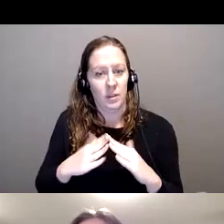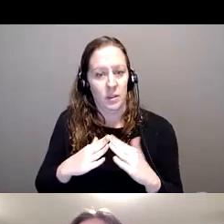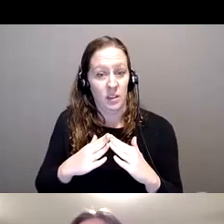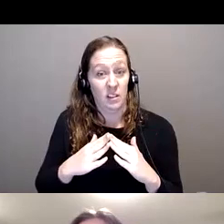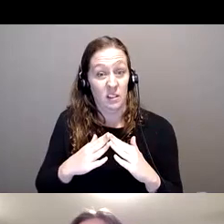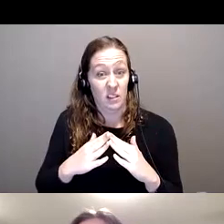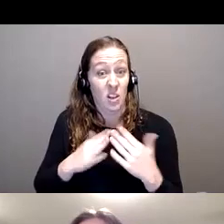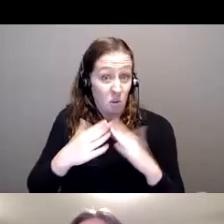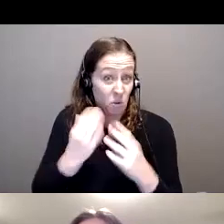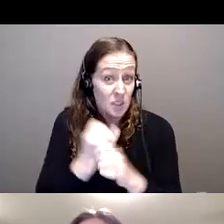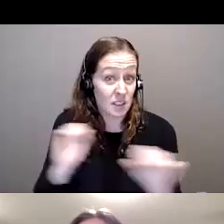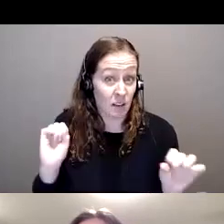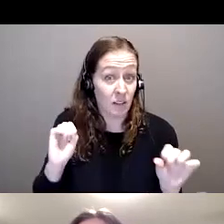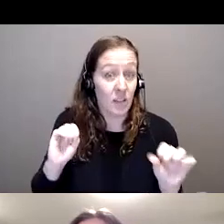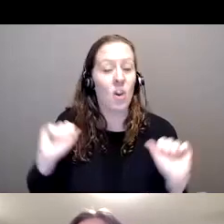safety.